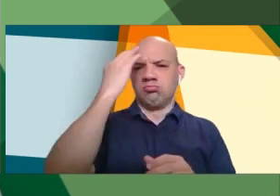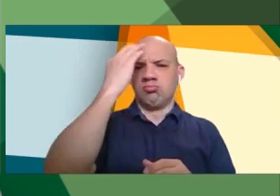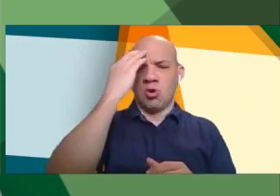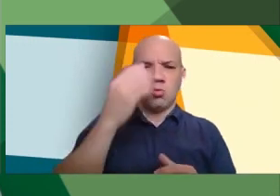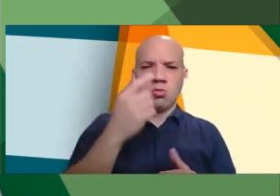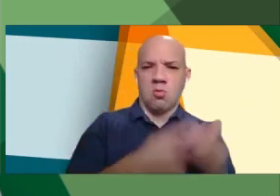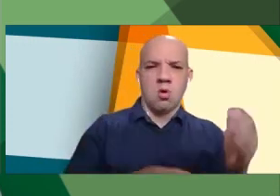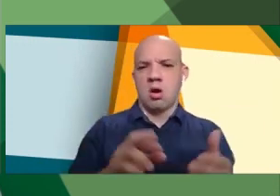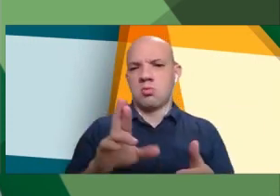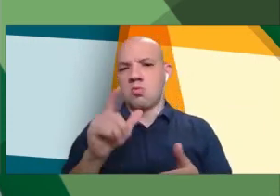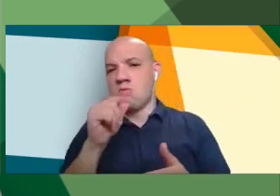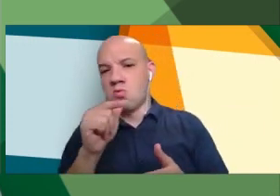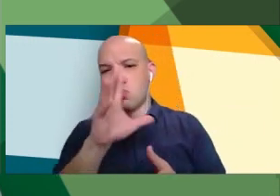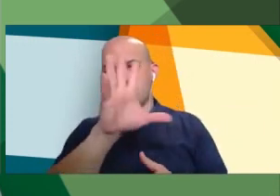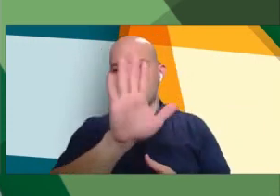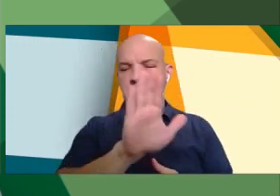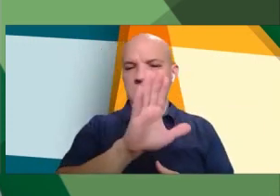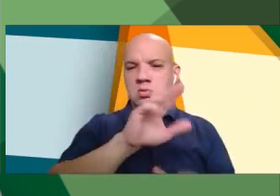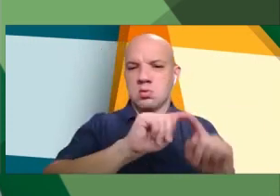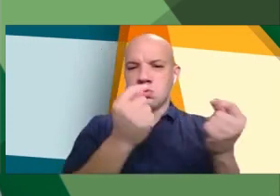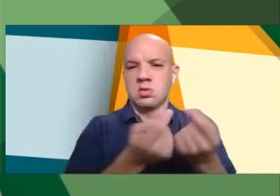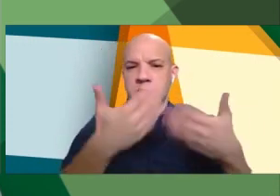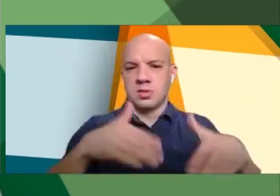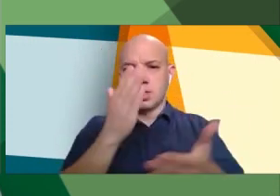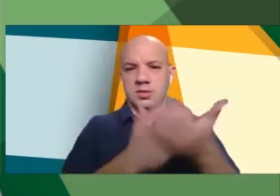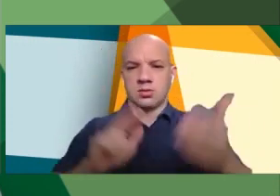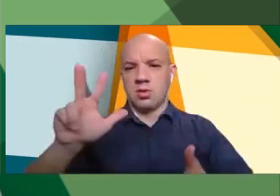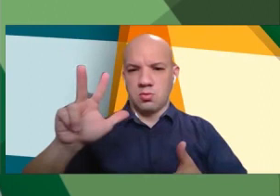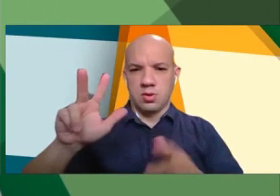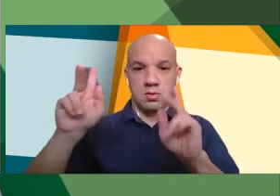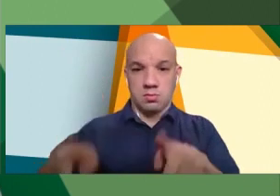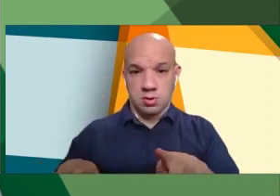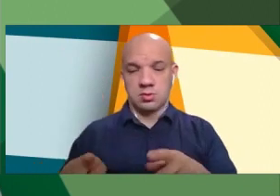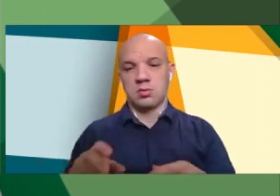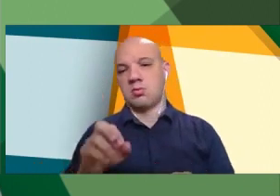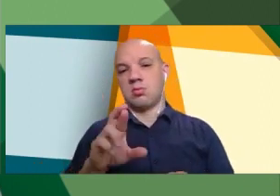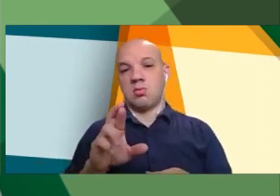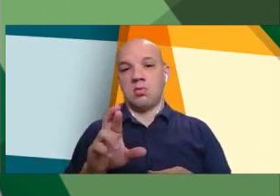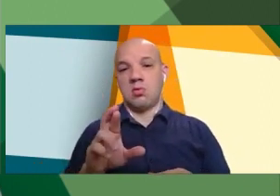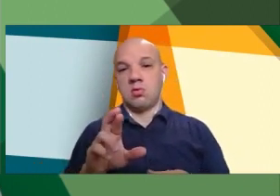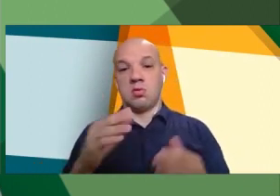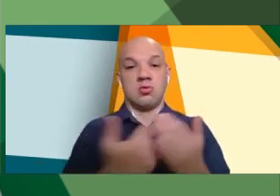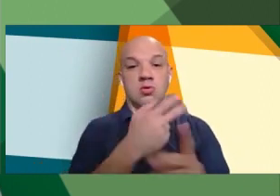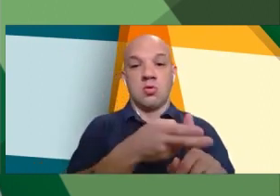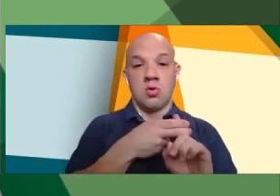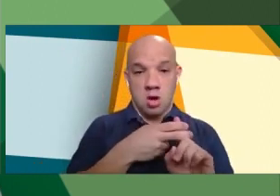who in your team is already a Section 3 individual, or your new